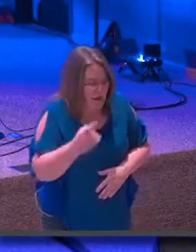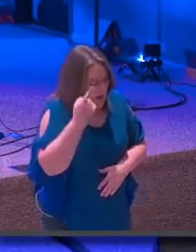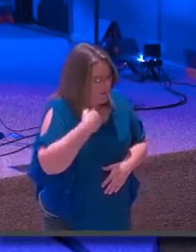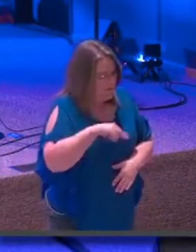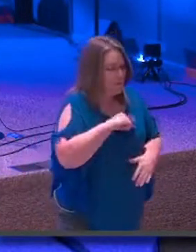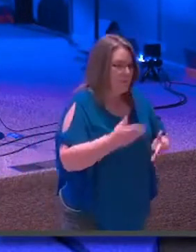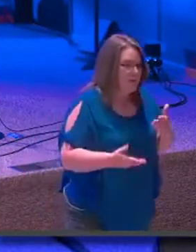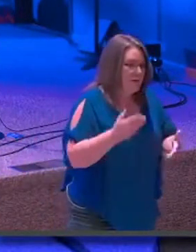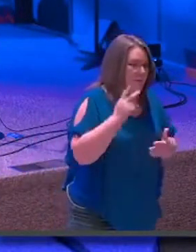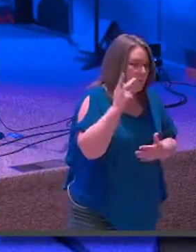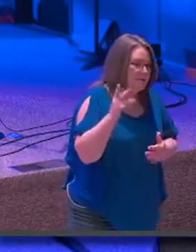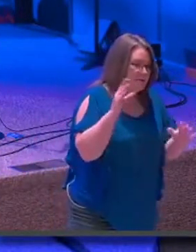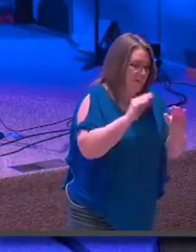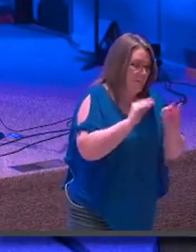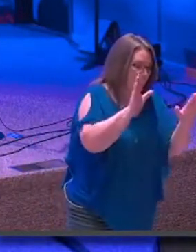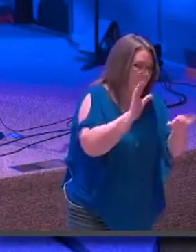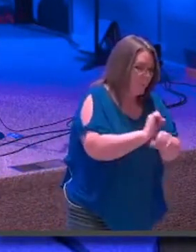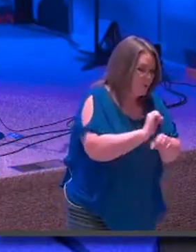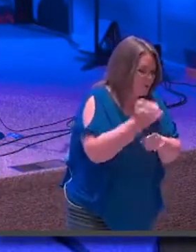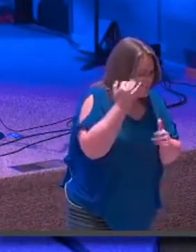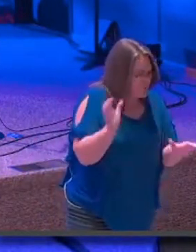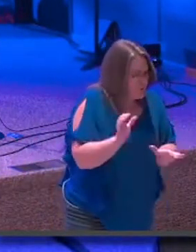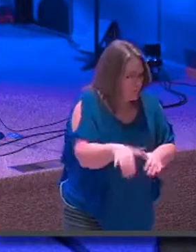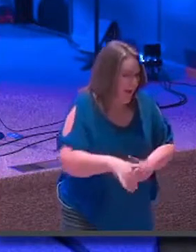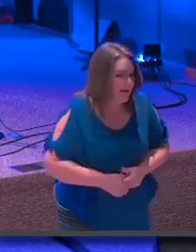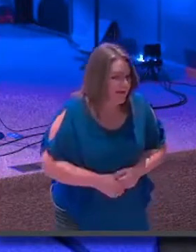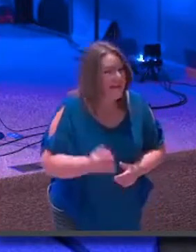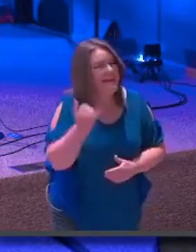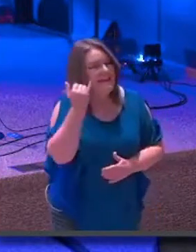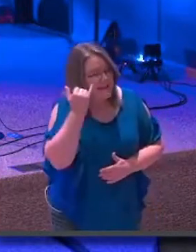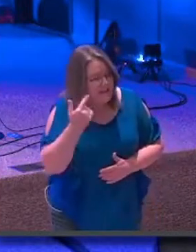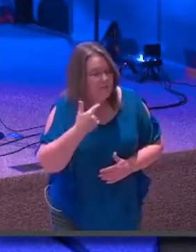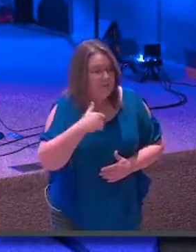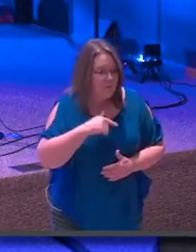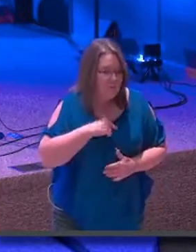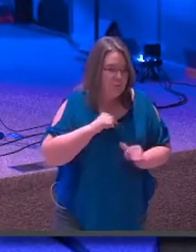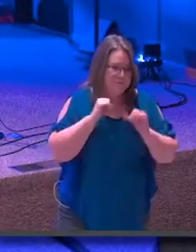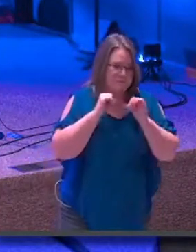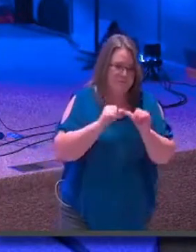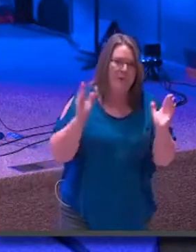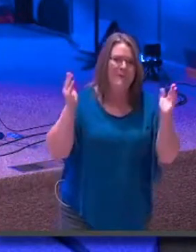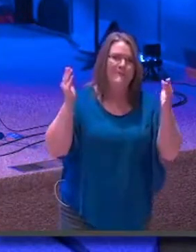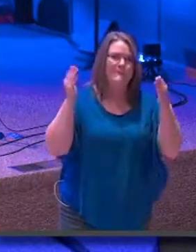some more miracles if we did that. If we stay focused.